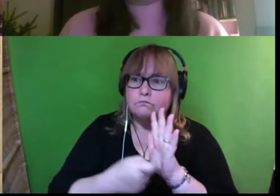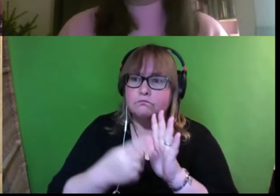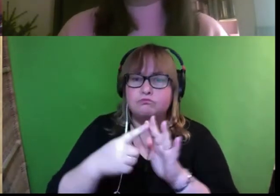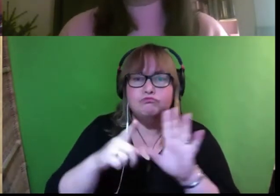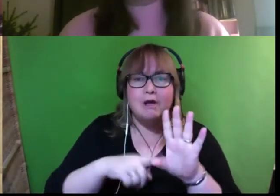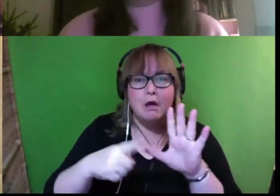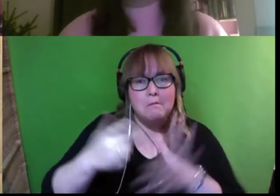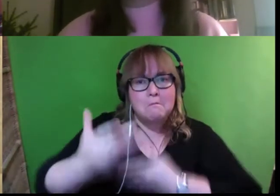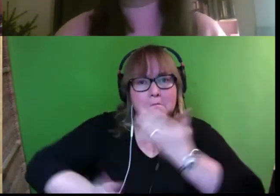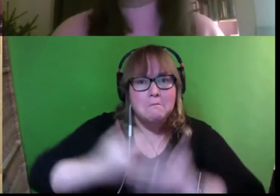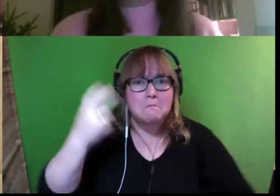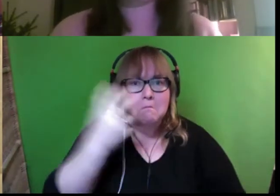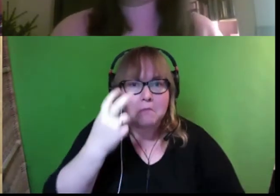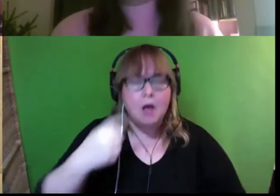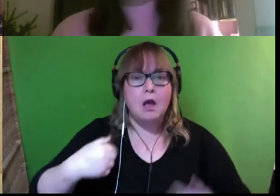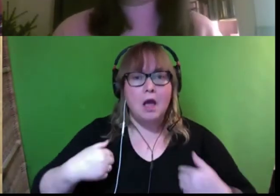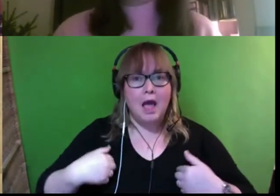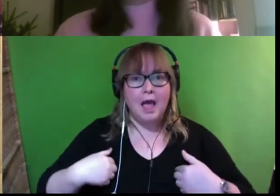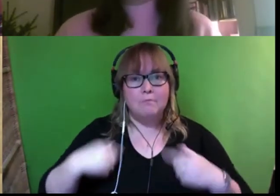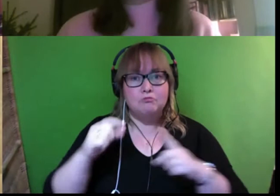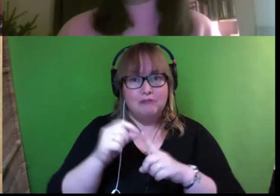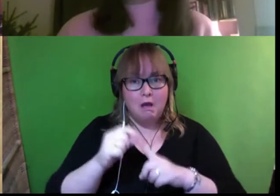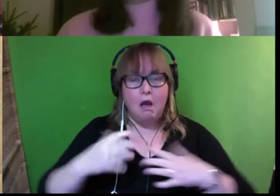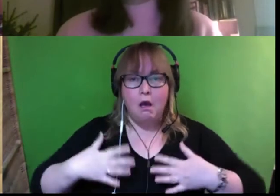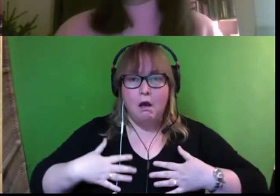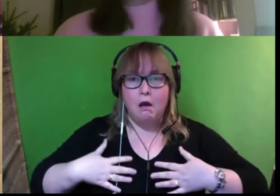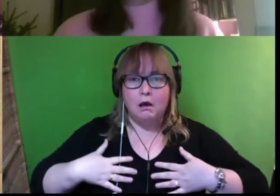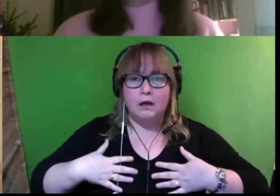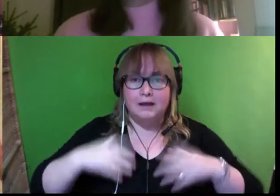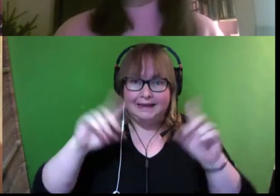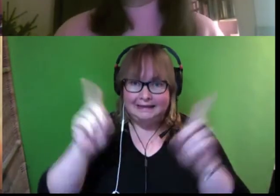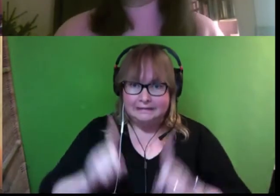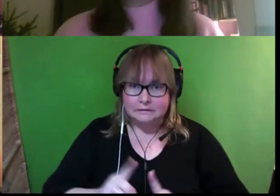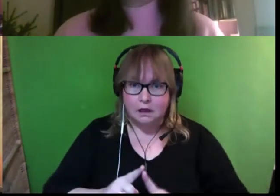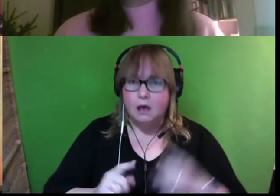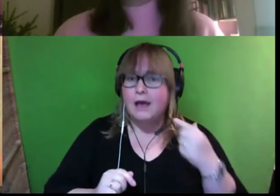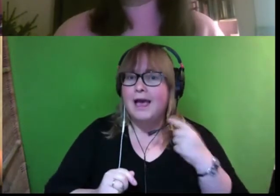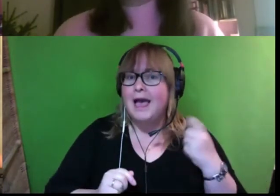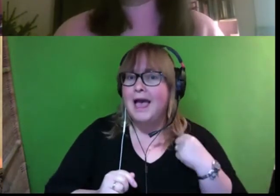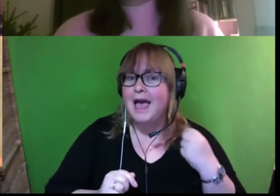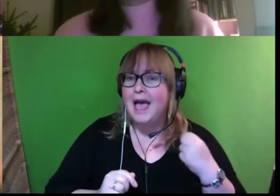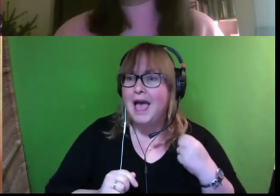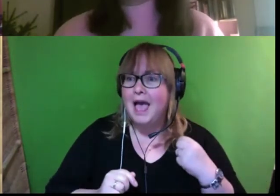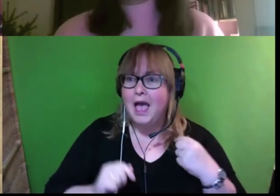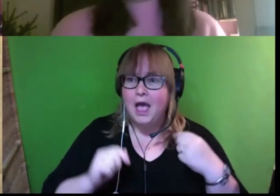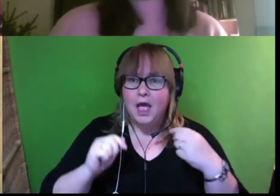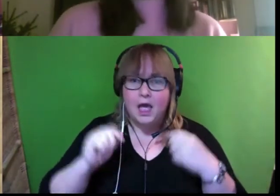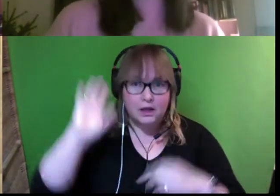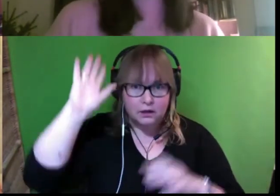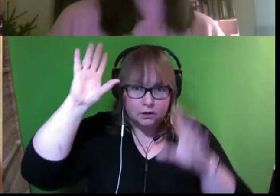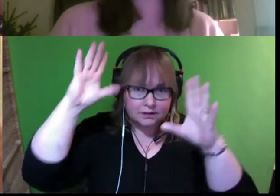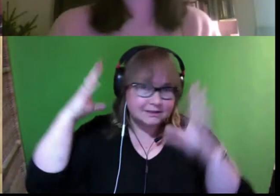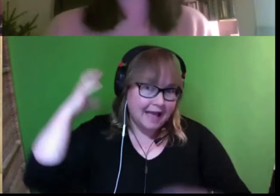continue. I'm Priya, also Indian. My hair is in a low bun.